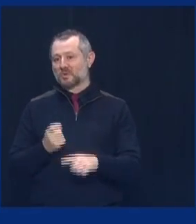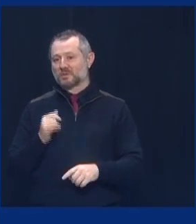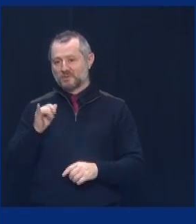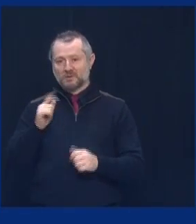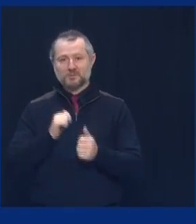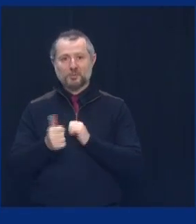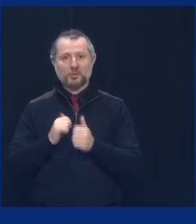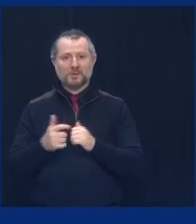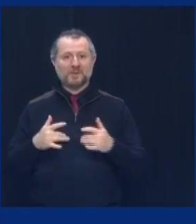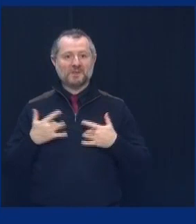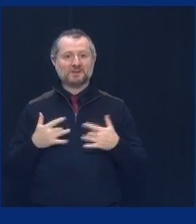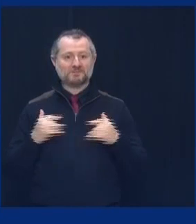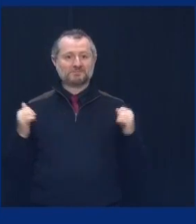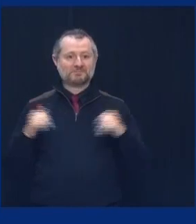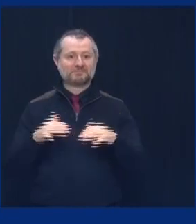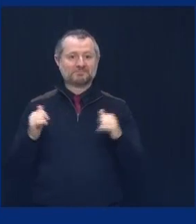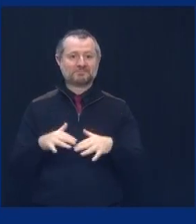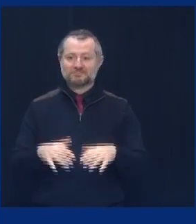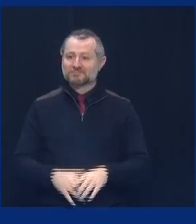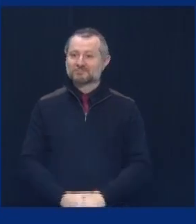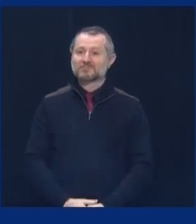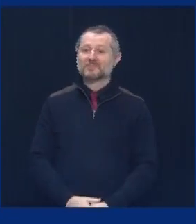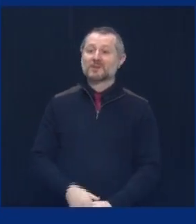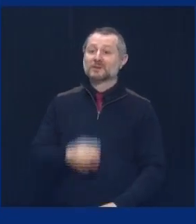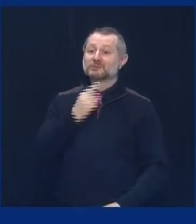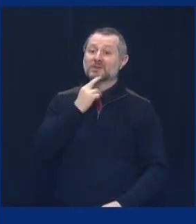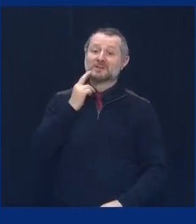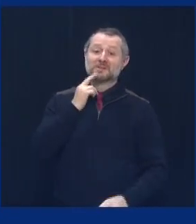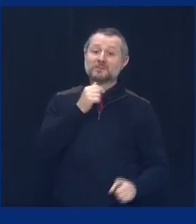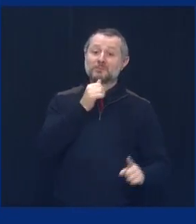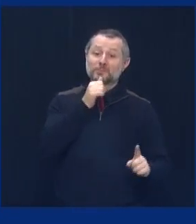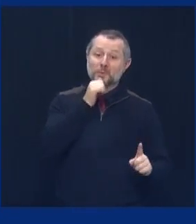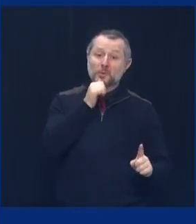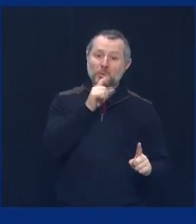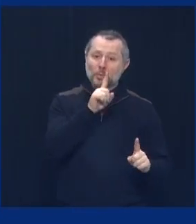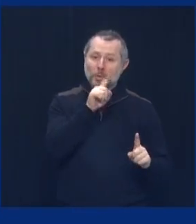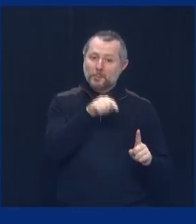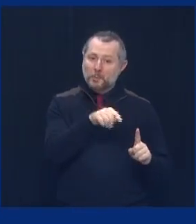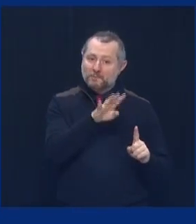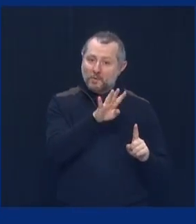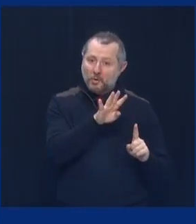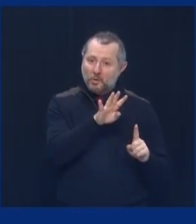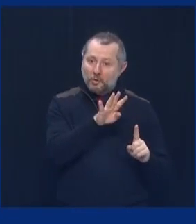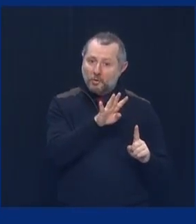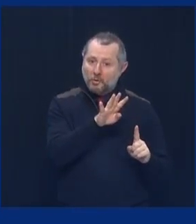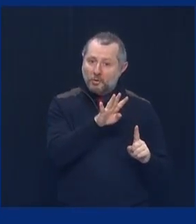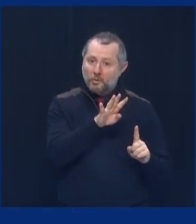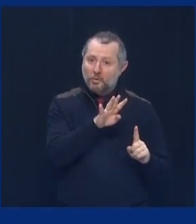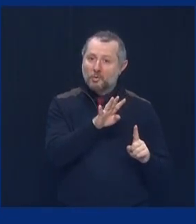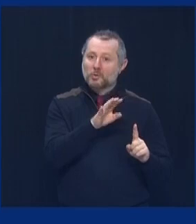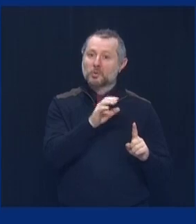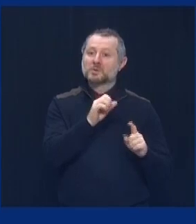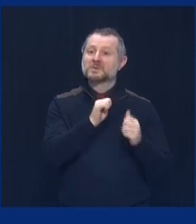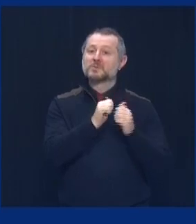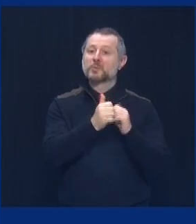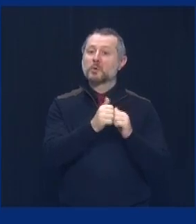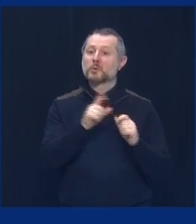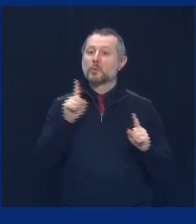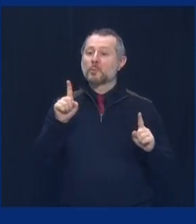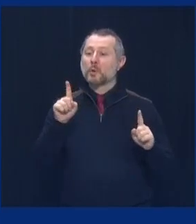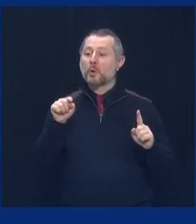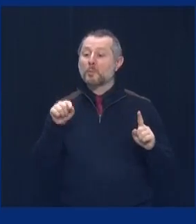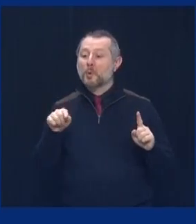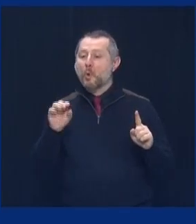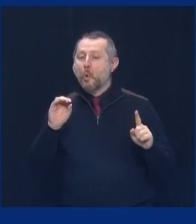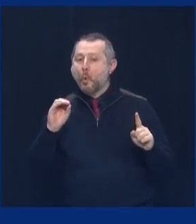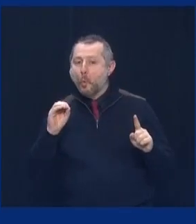sports. You know, restaurant bars is 1.4, sports is 1.04. You